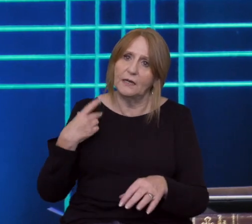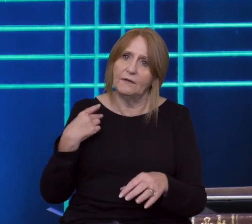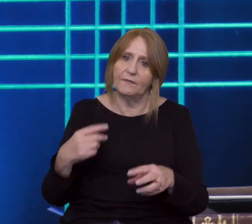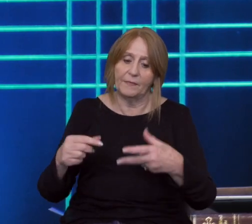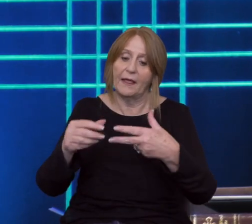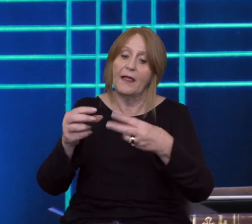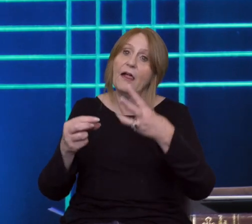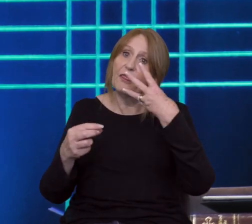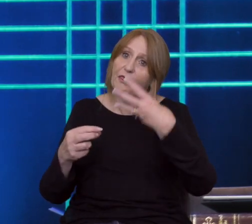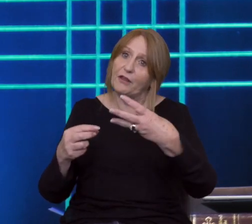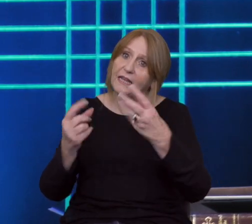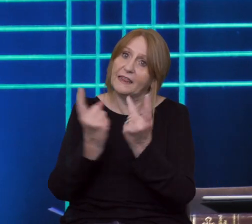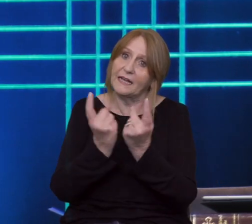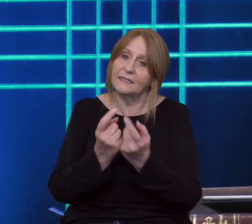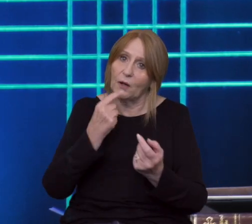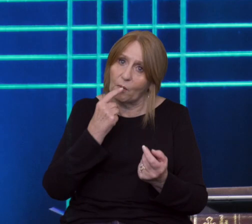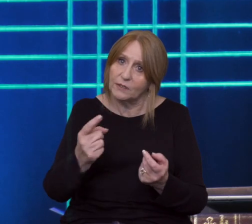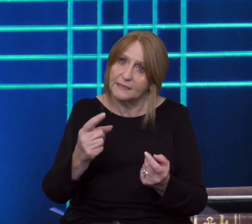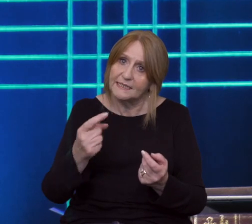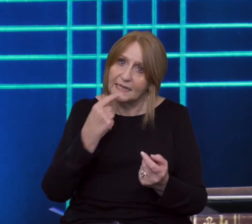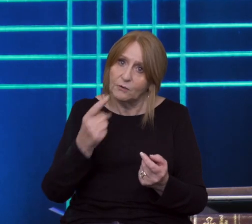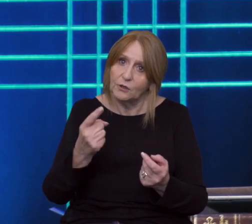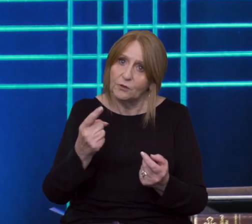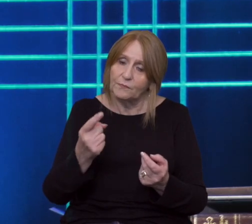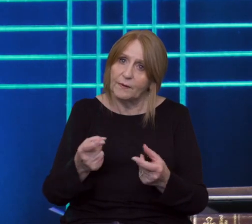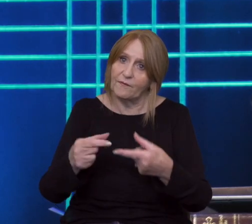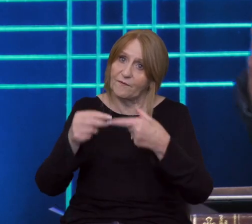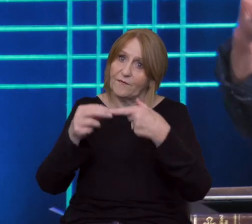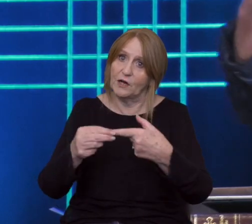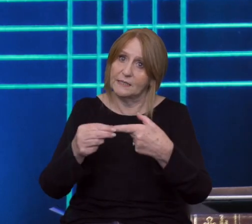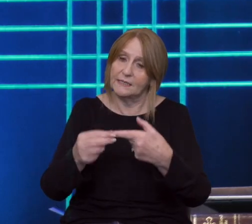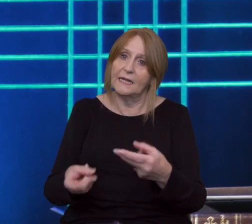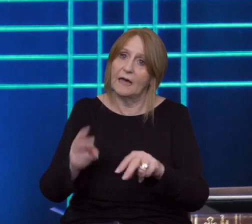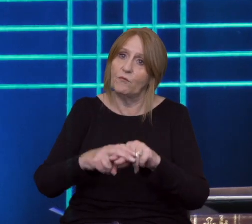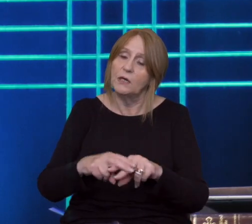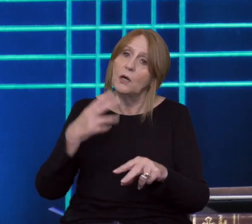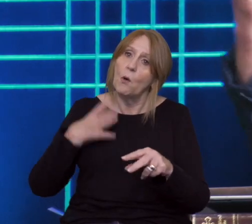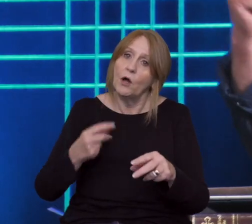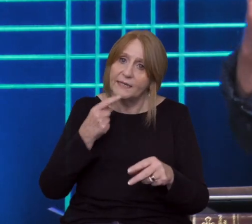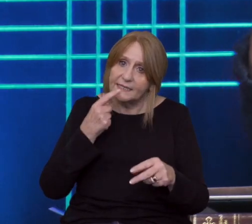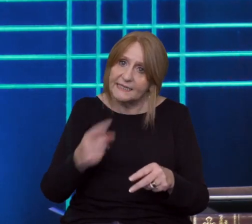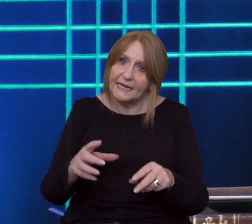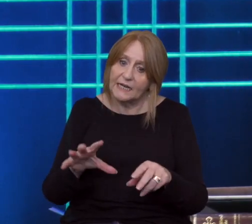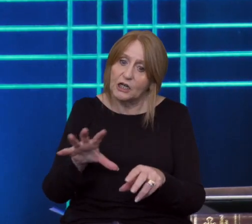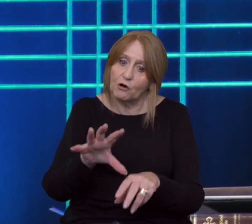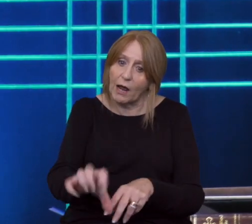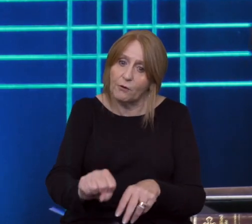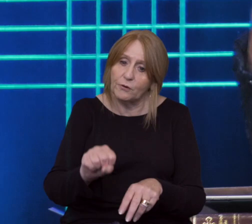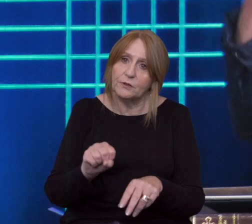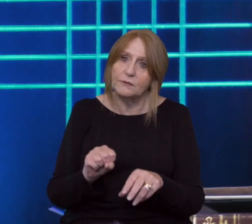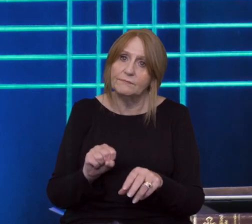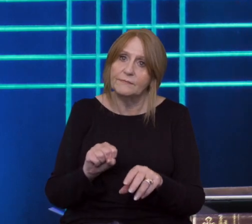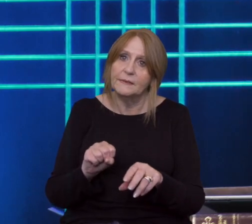thing is this. If we want to take ground, move forward, bear fruit,